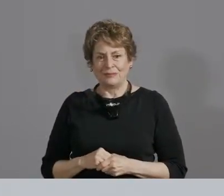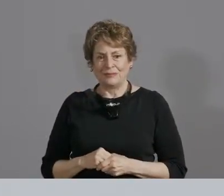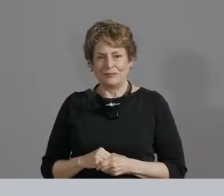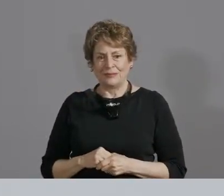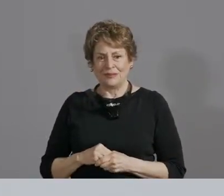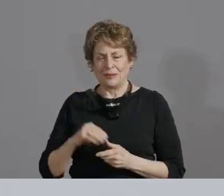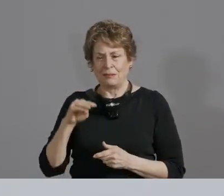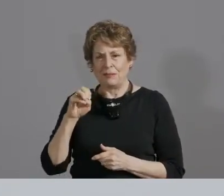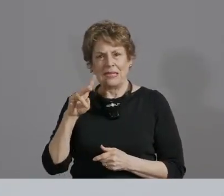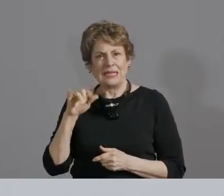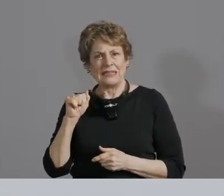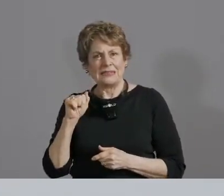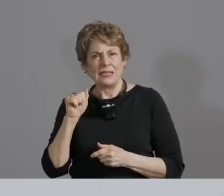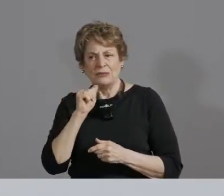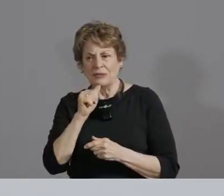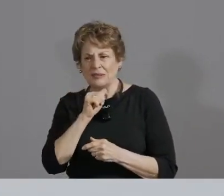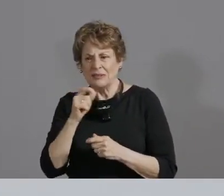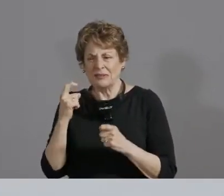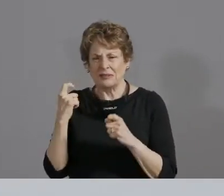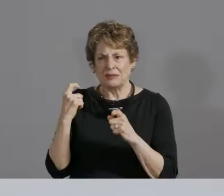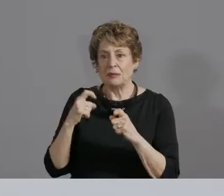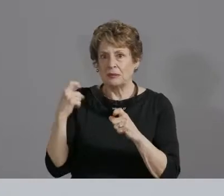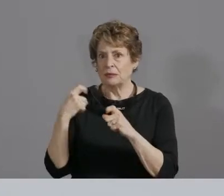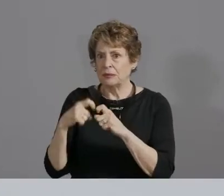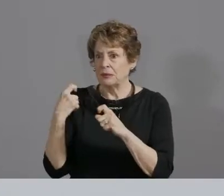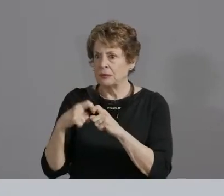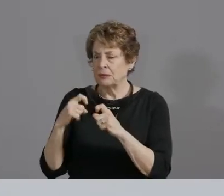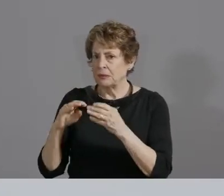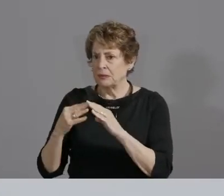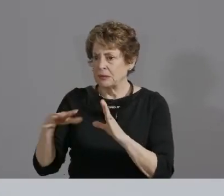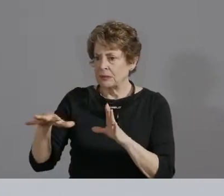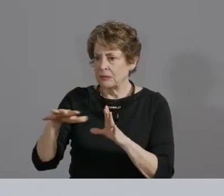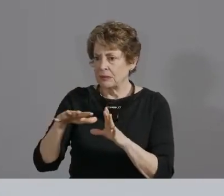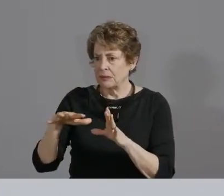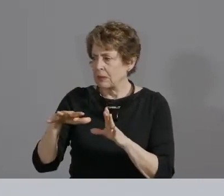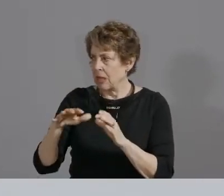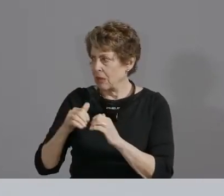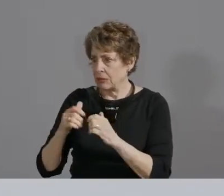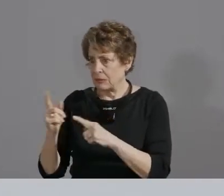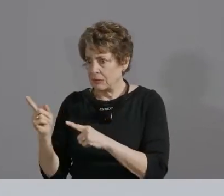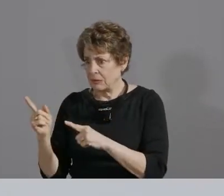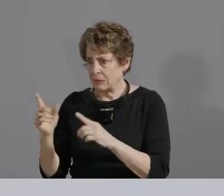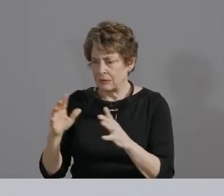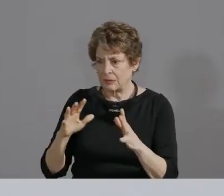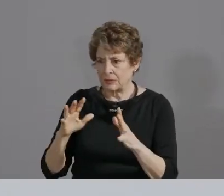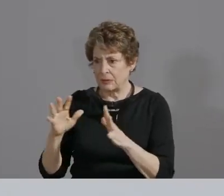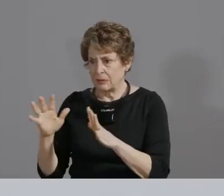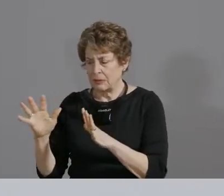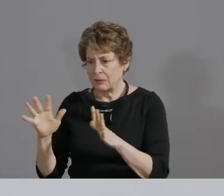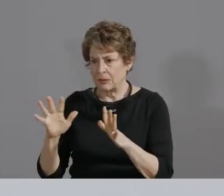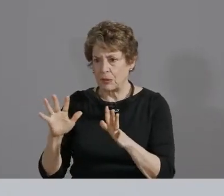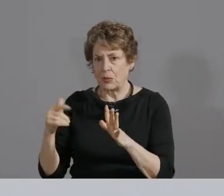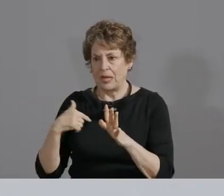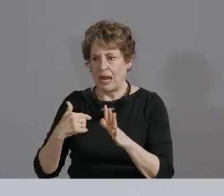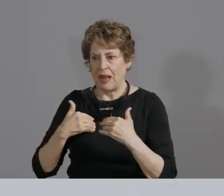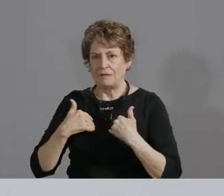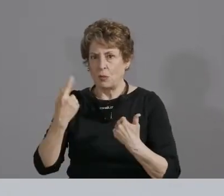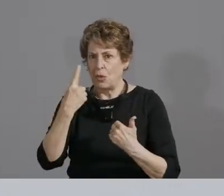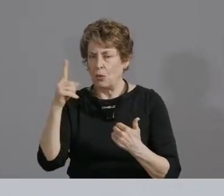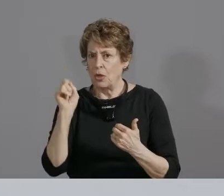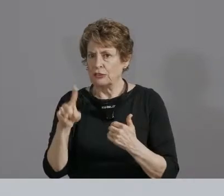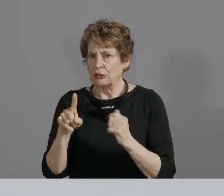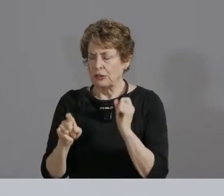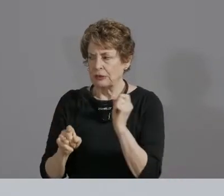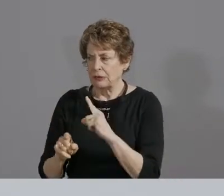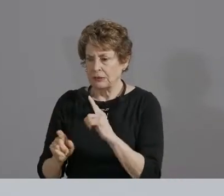you? So I have great, and you? Doing good. Awesome. Well, we have a single question. We know that the